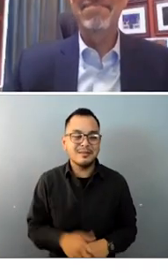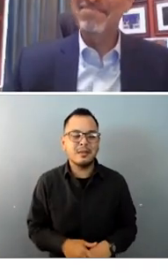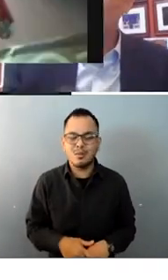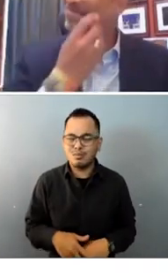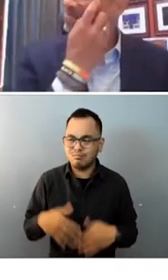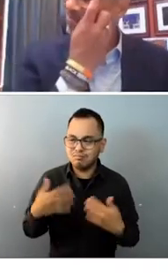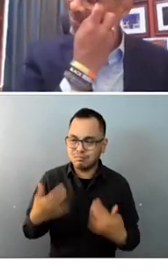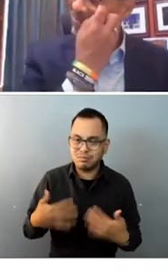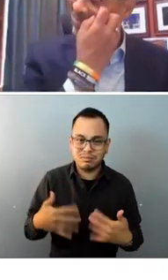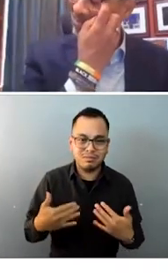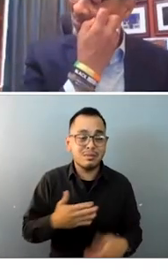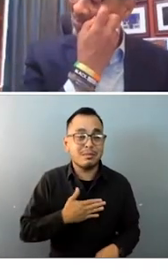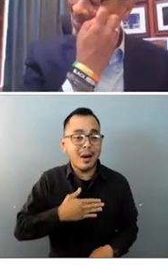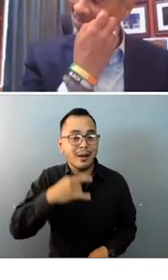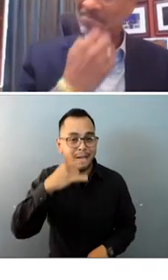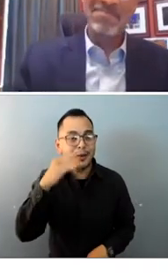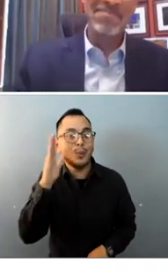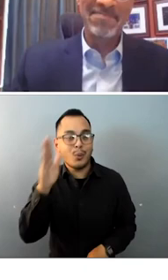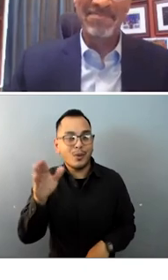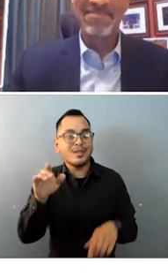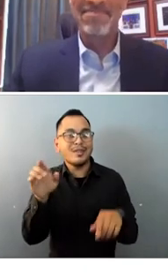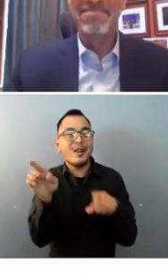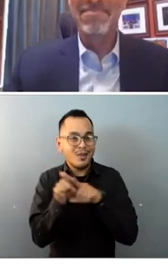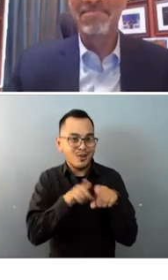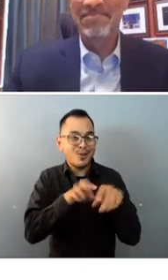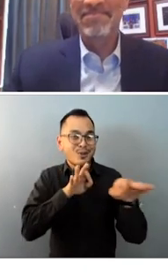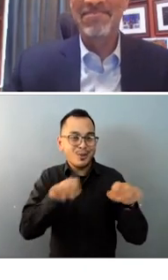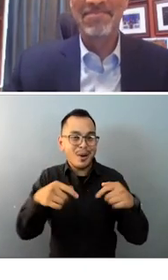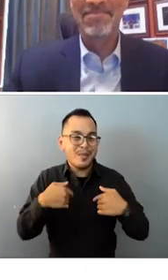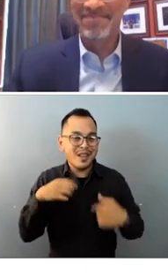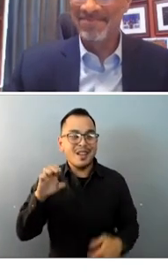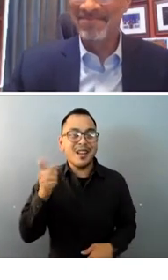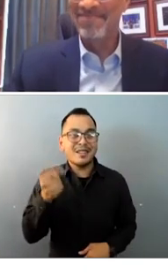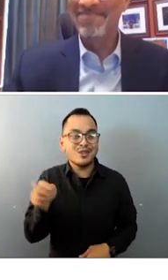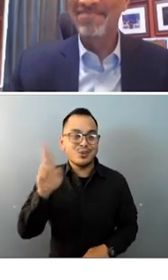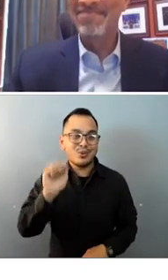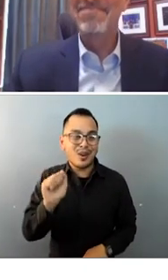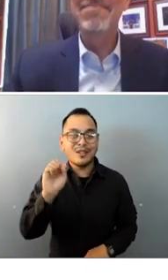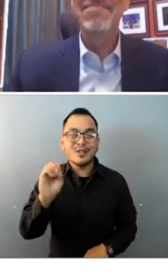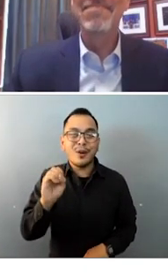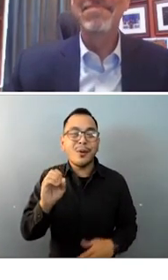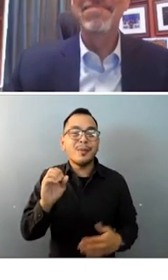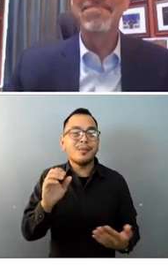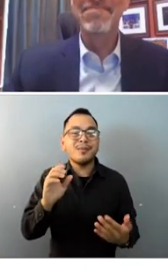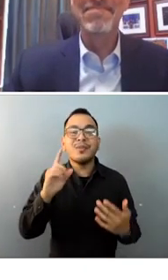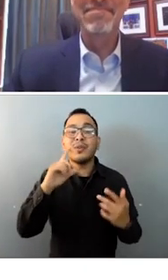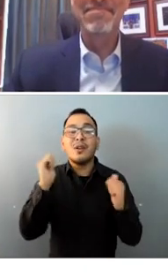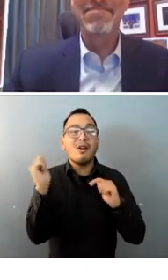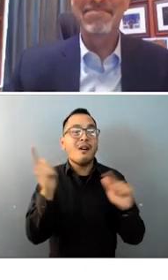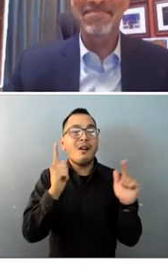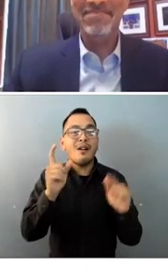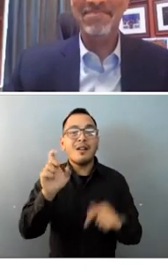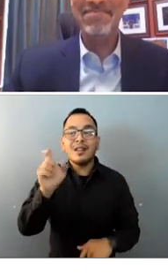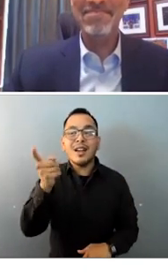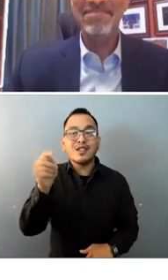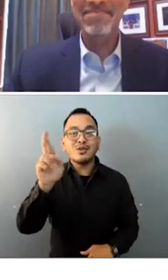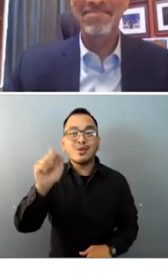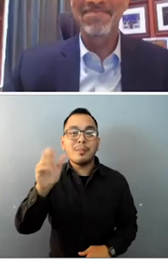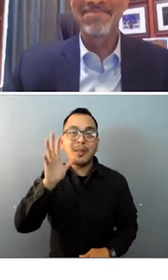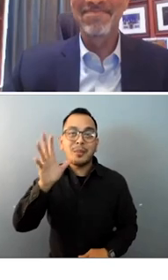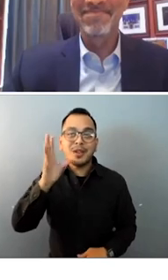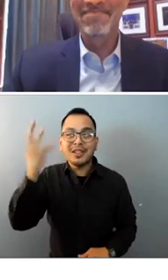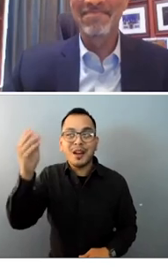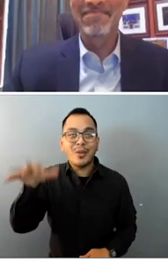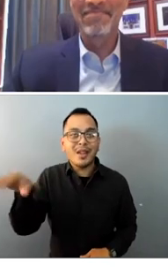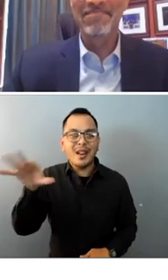Listen, there is no doubt that my child would also describe me as extra. So for all of the extra mamas out there,